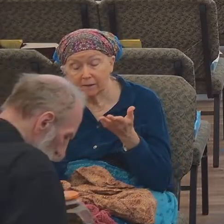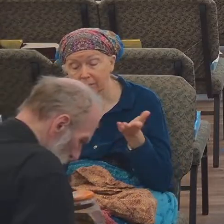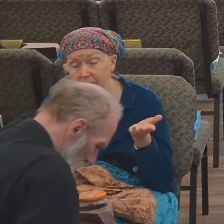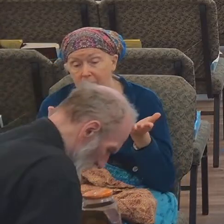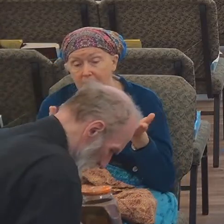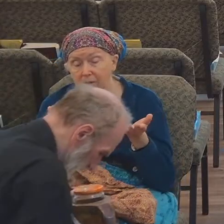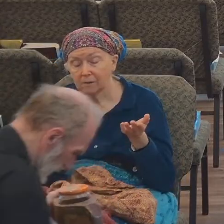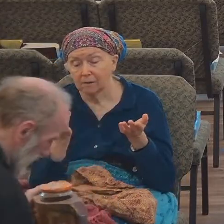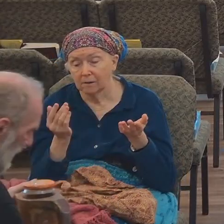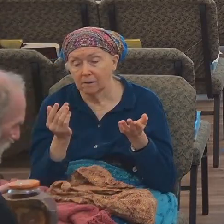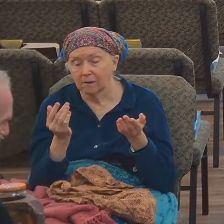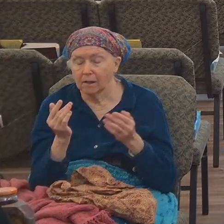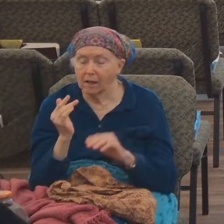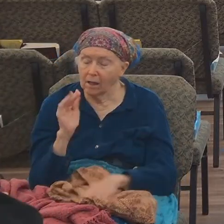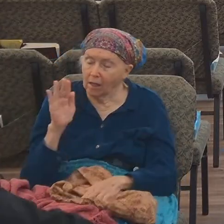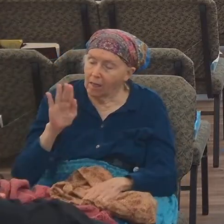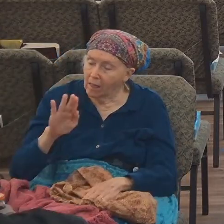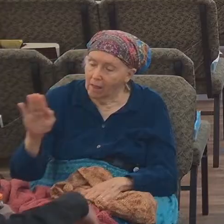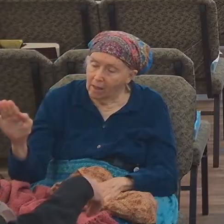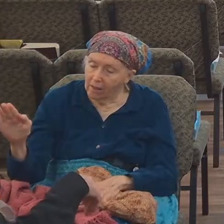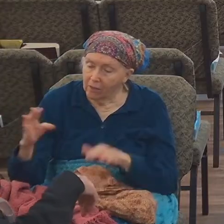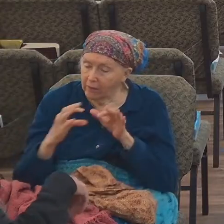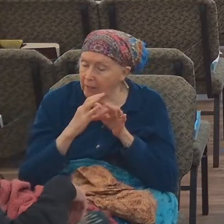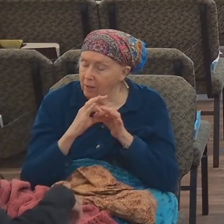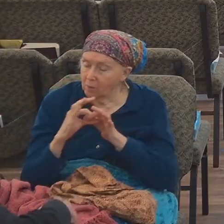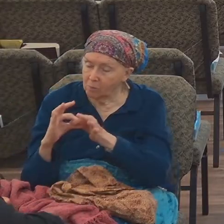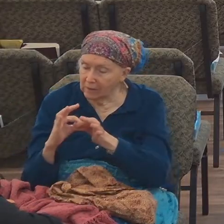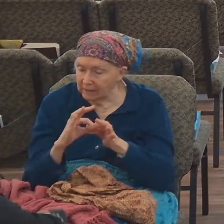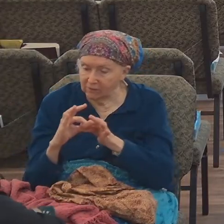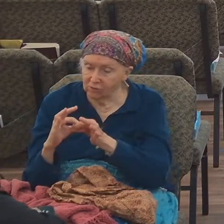this is that their relationship is not transactional.